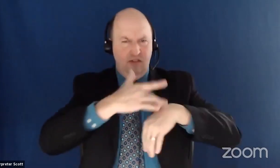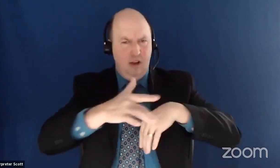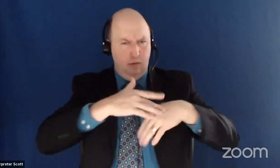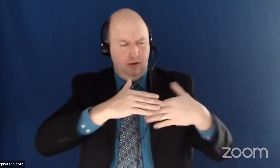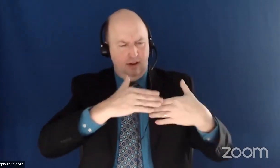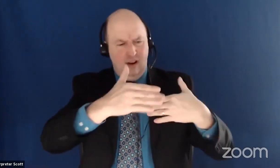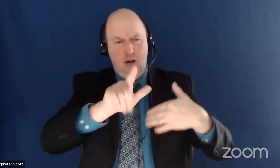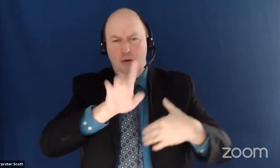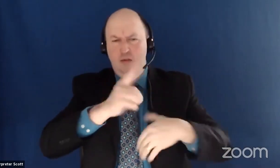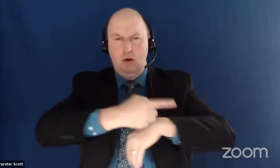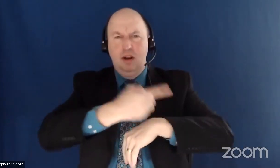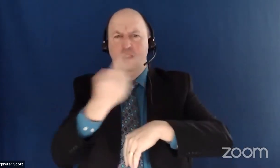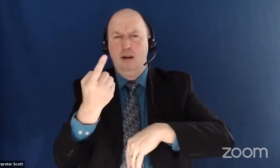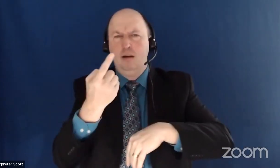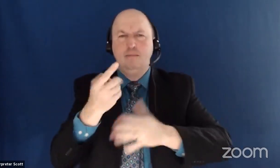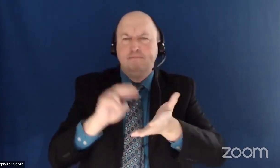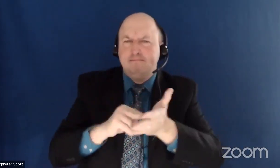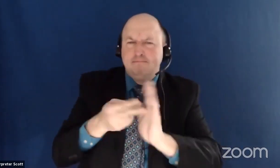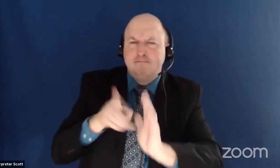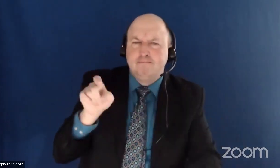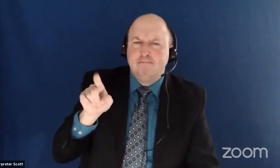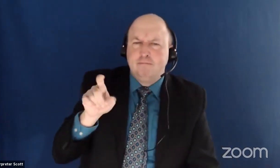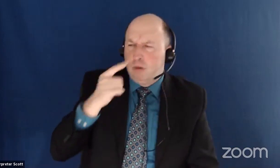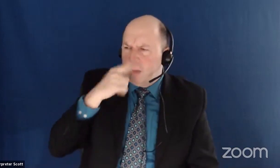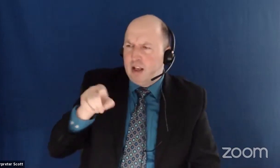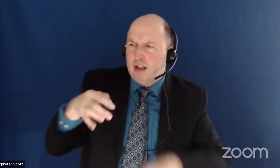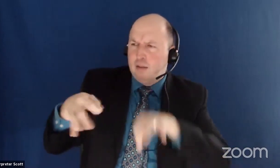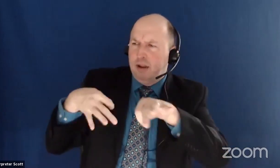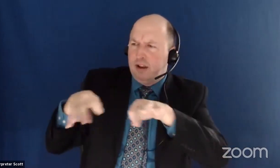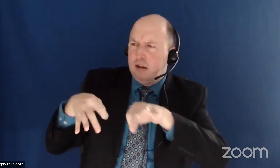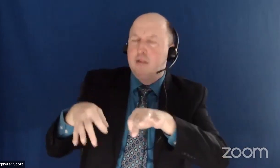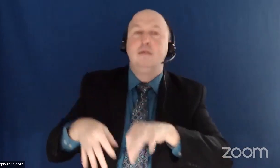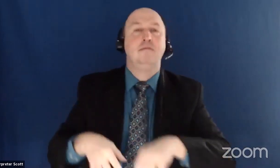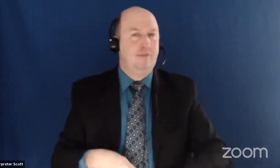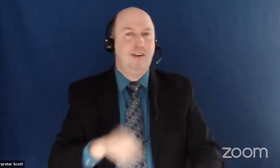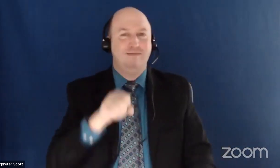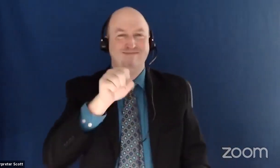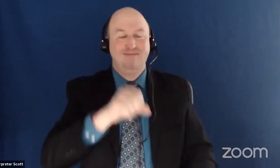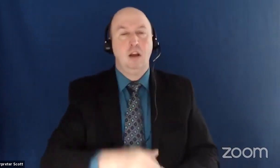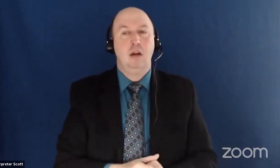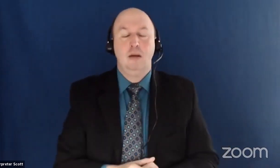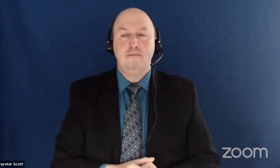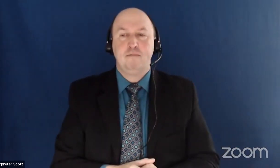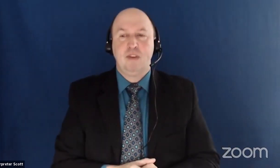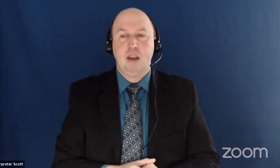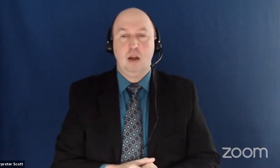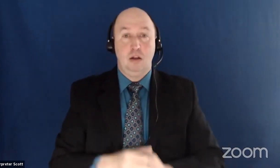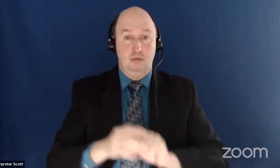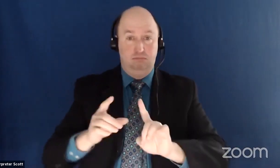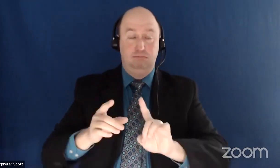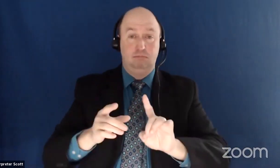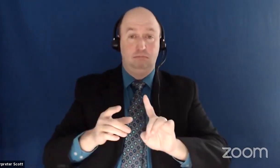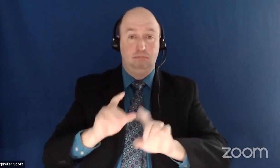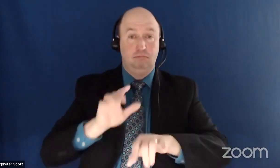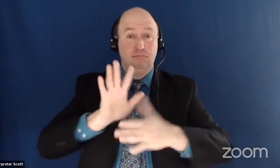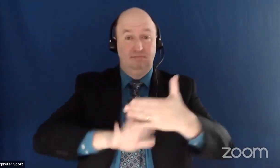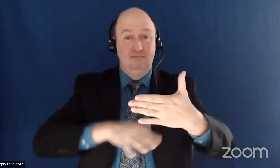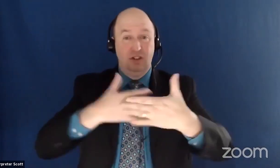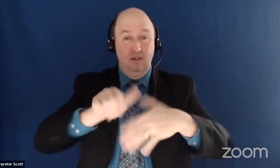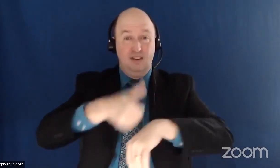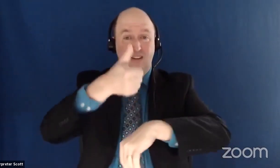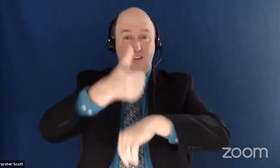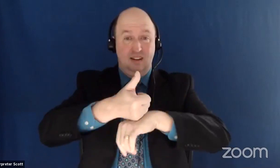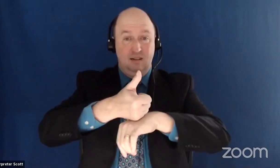means? Do we not? Sure. Thank you. Yes, absolutely. The way that the scheduling has been set up, it